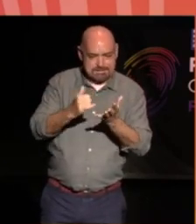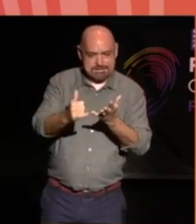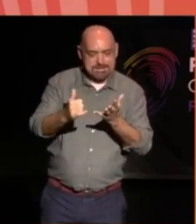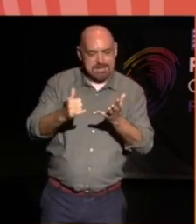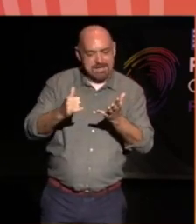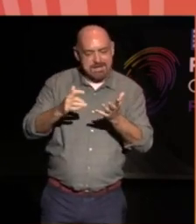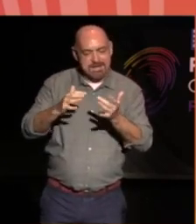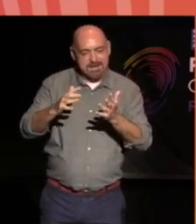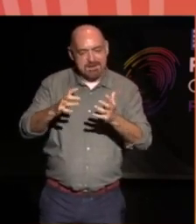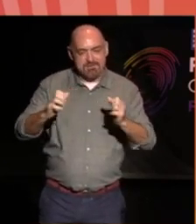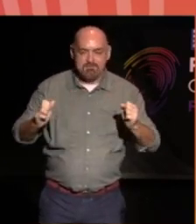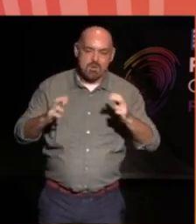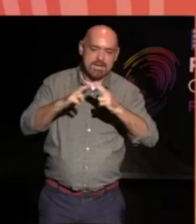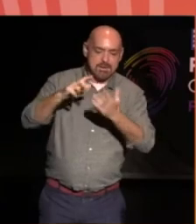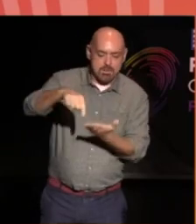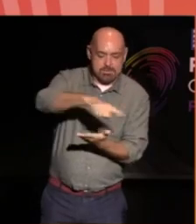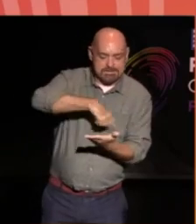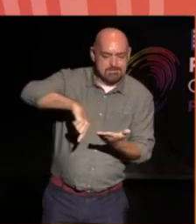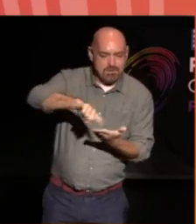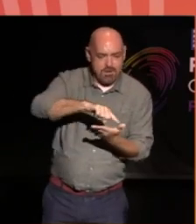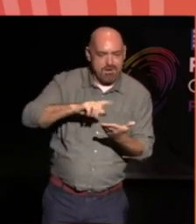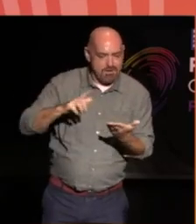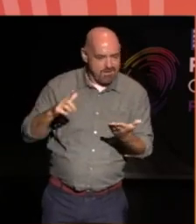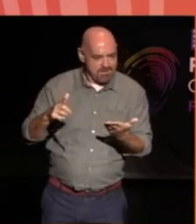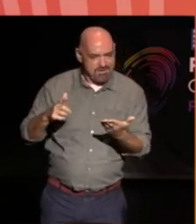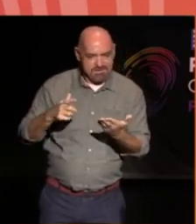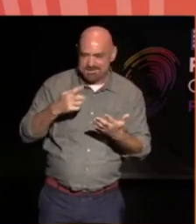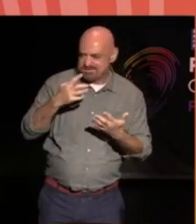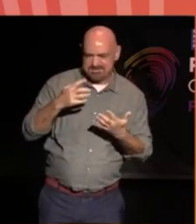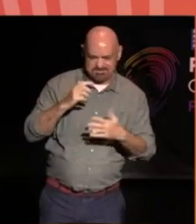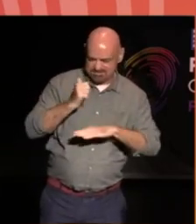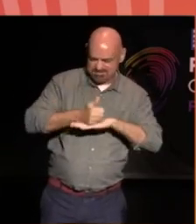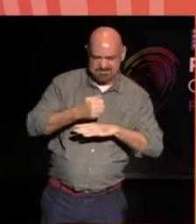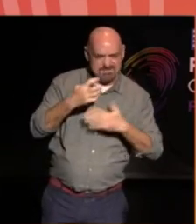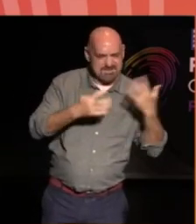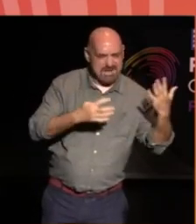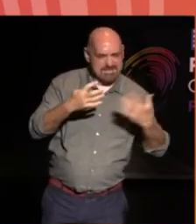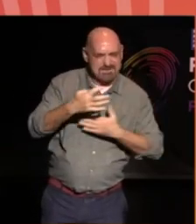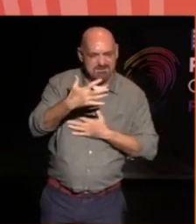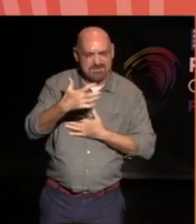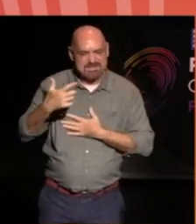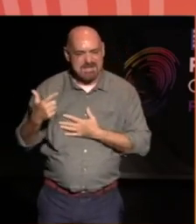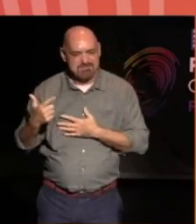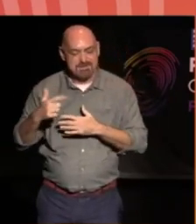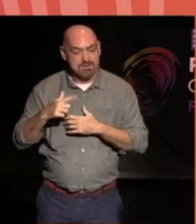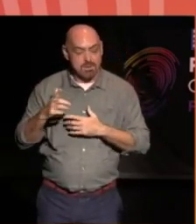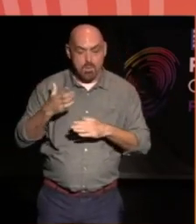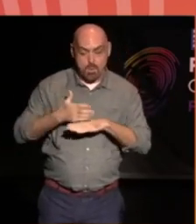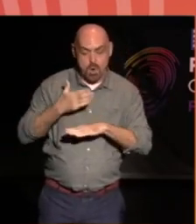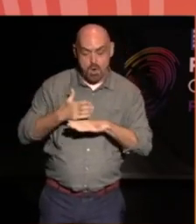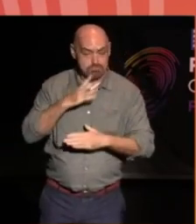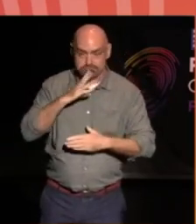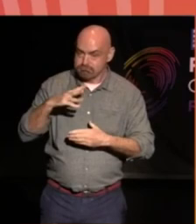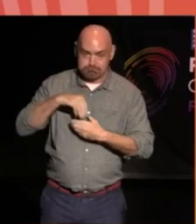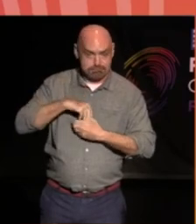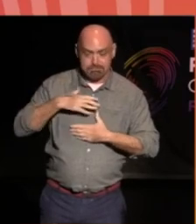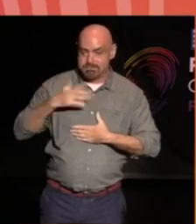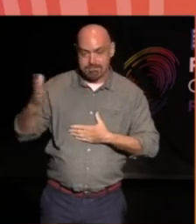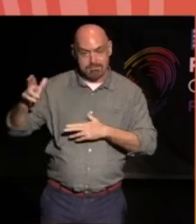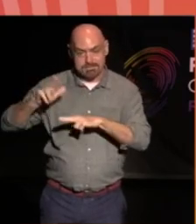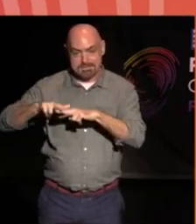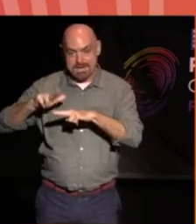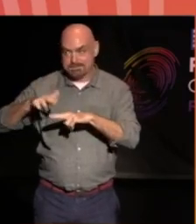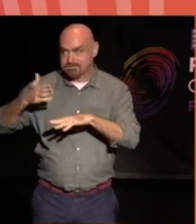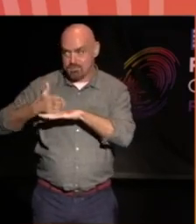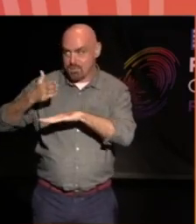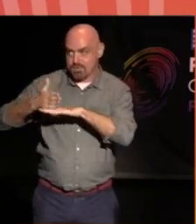Indiana, running since 1957. And so work has been a huge part of my life. My dad is a lifelong